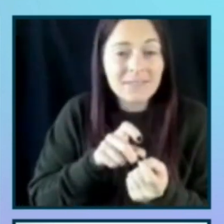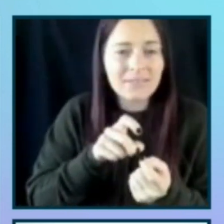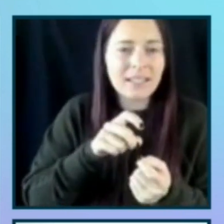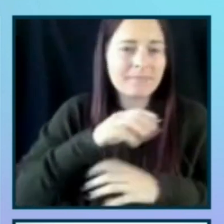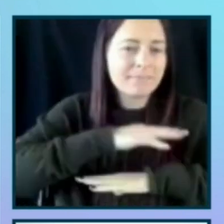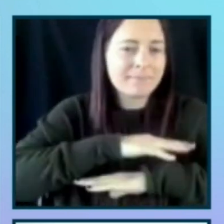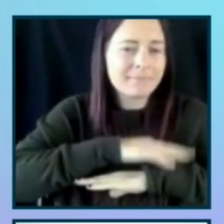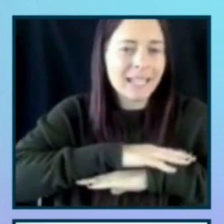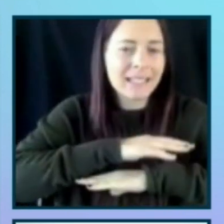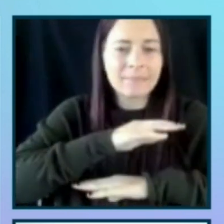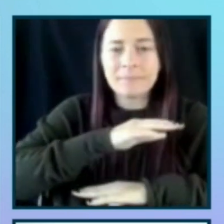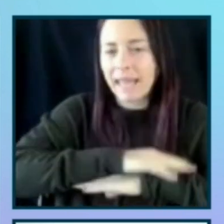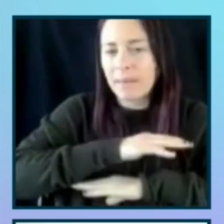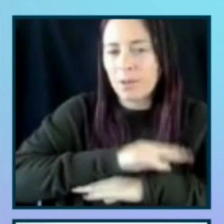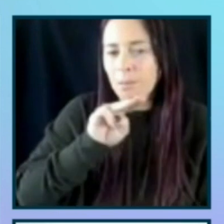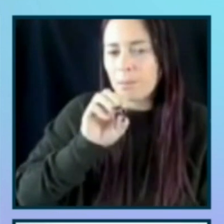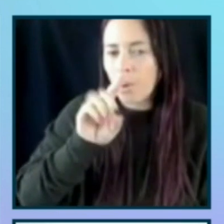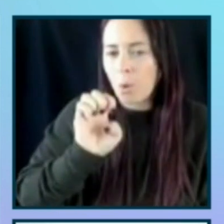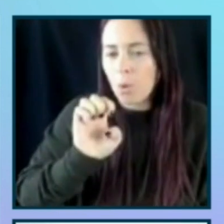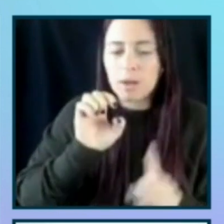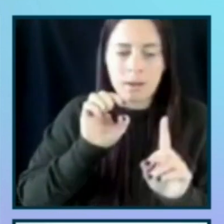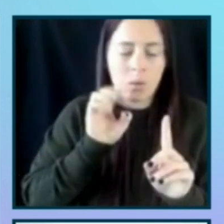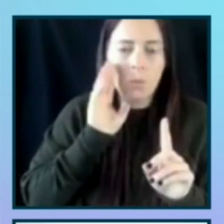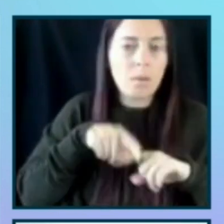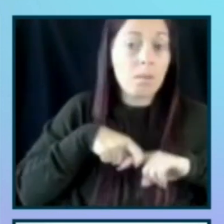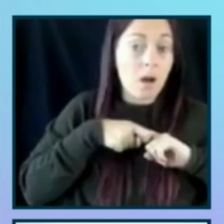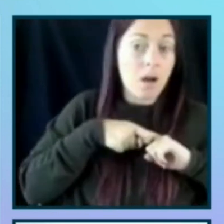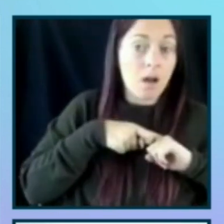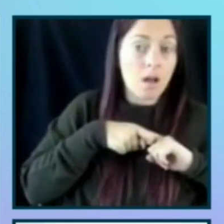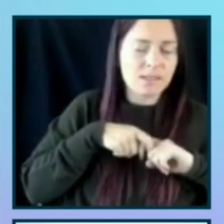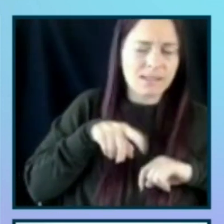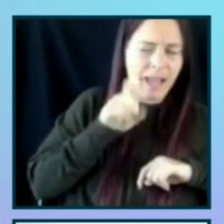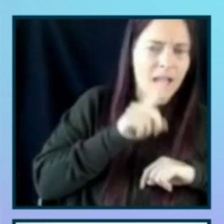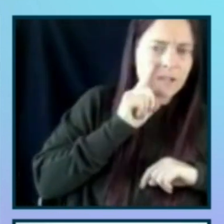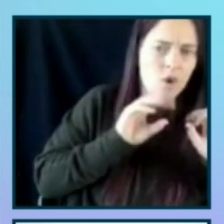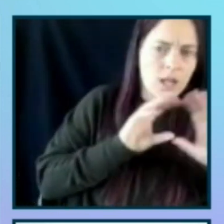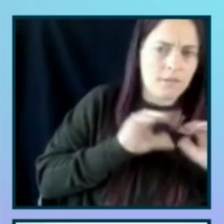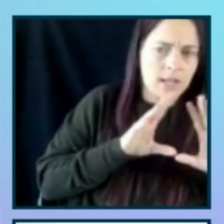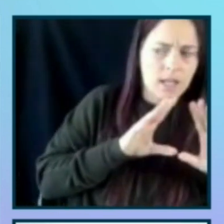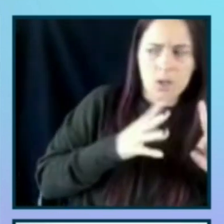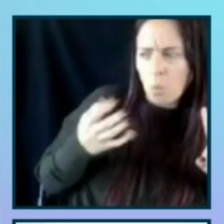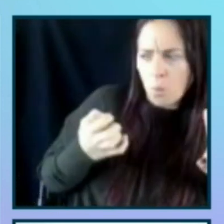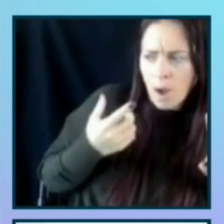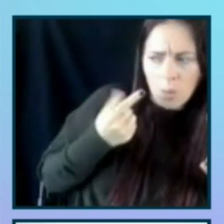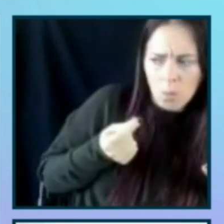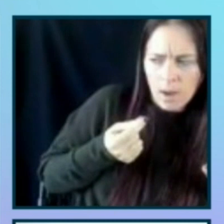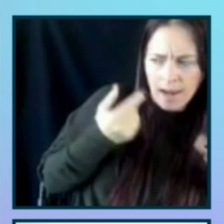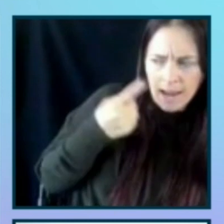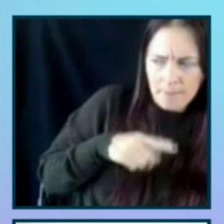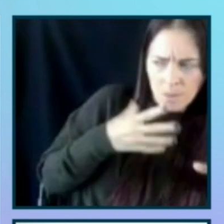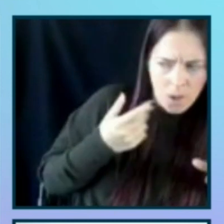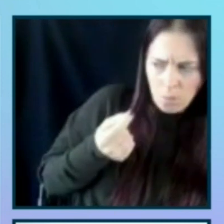participant wanted to go into this, we would simply pause, ask for clarification, and what would they expect to happen. Now, this didn't come up